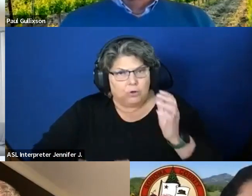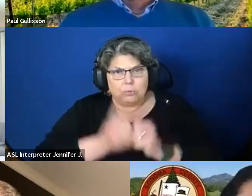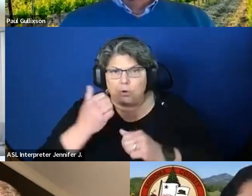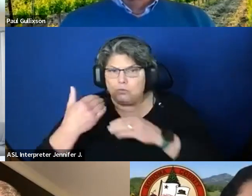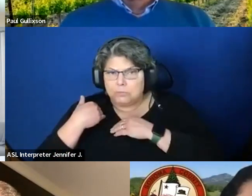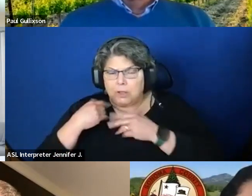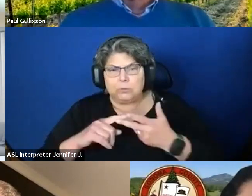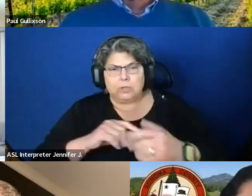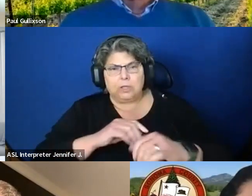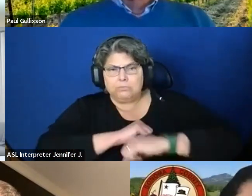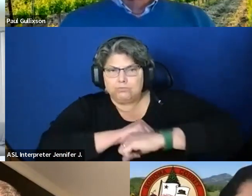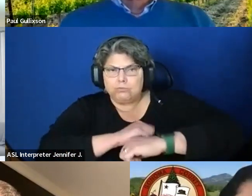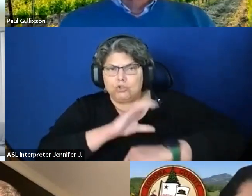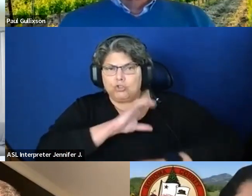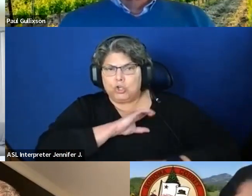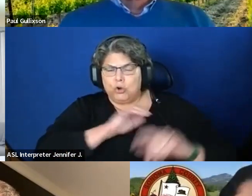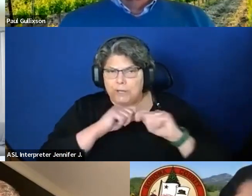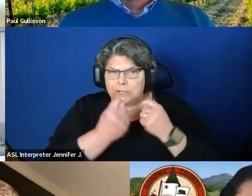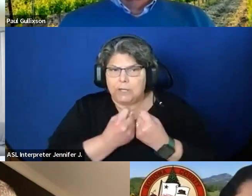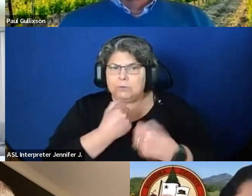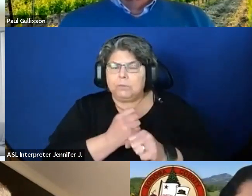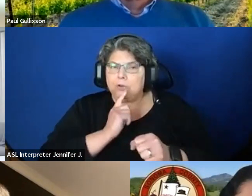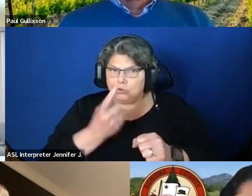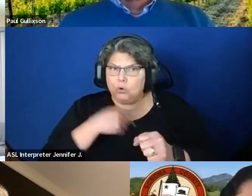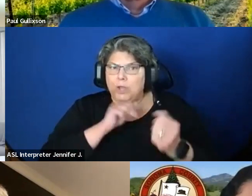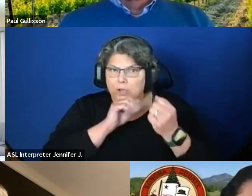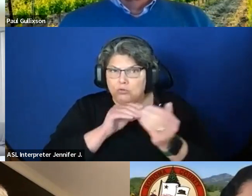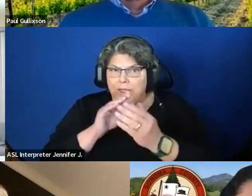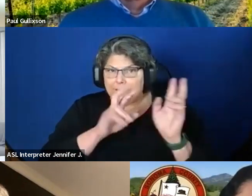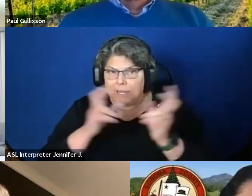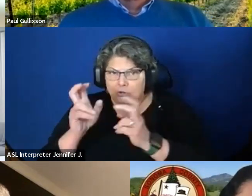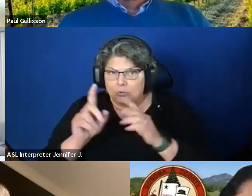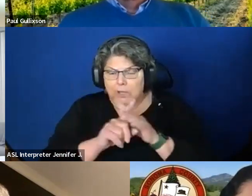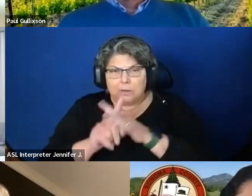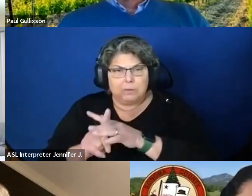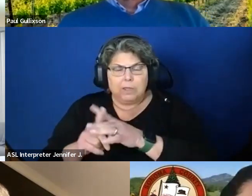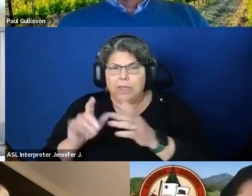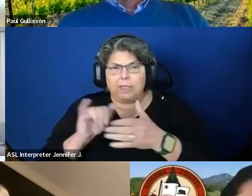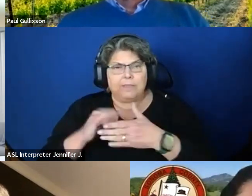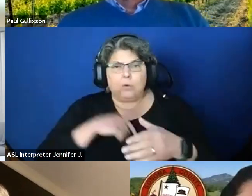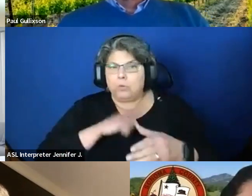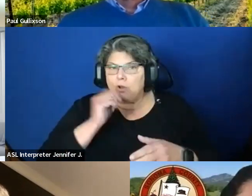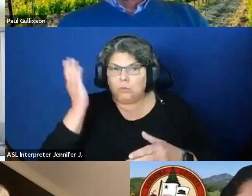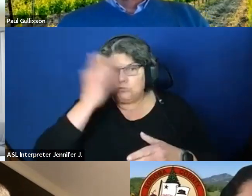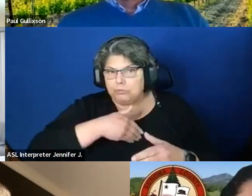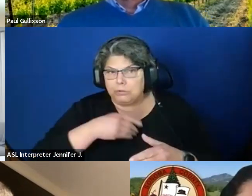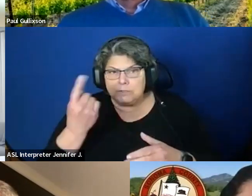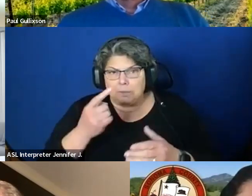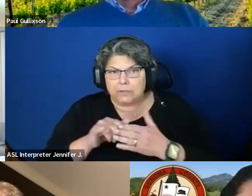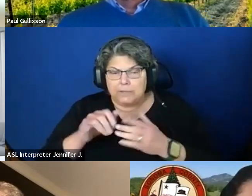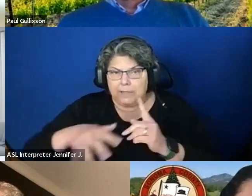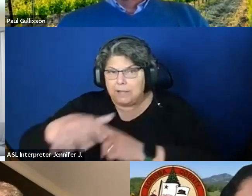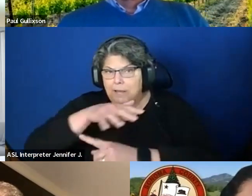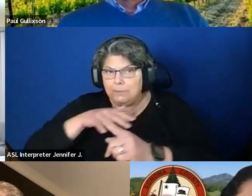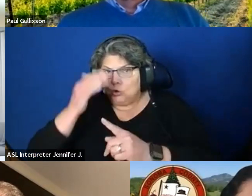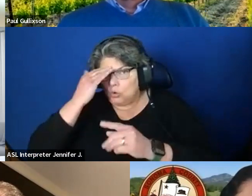and the security team to make sure that we are addressing things as they come up and that we're not unaware of something that the neighborhood may be aware of that we need to